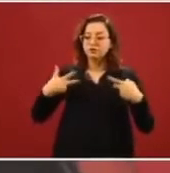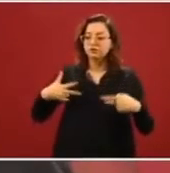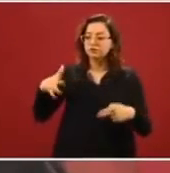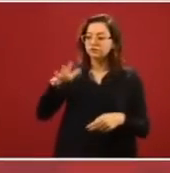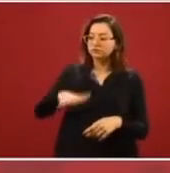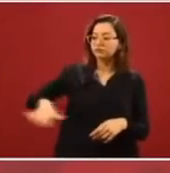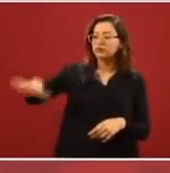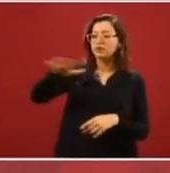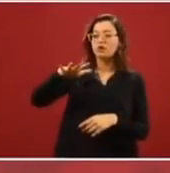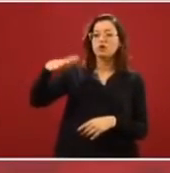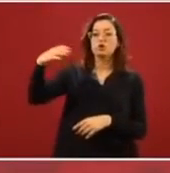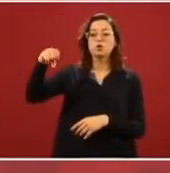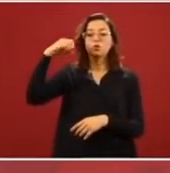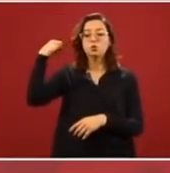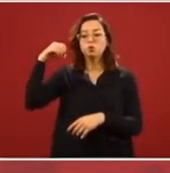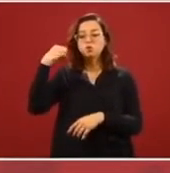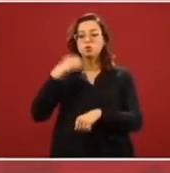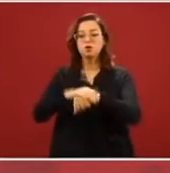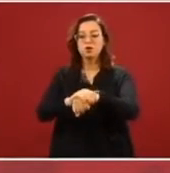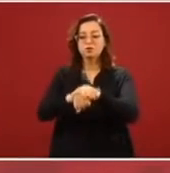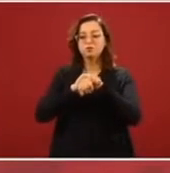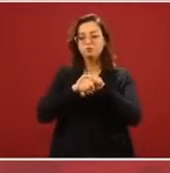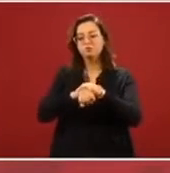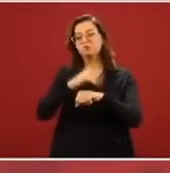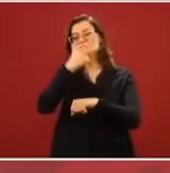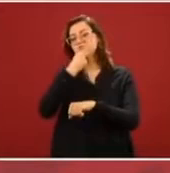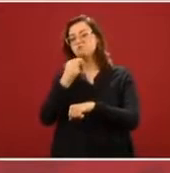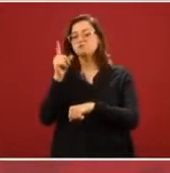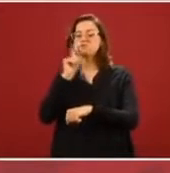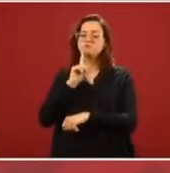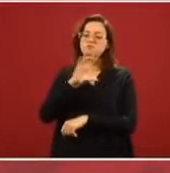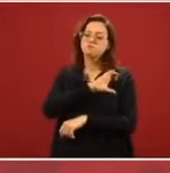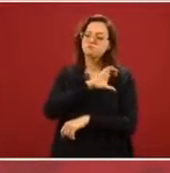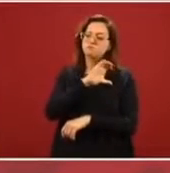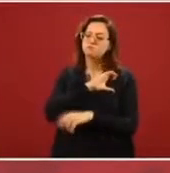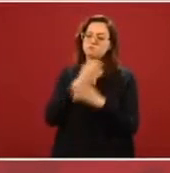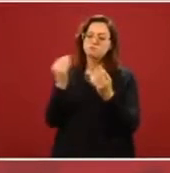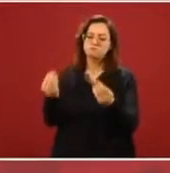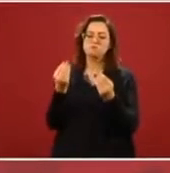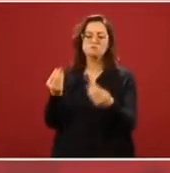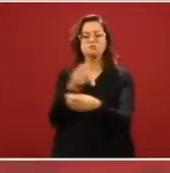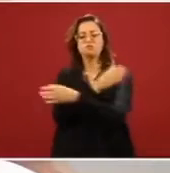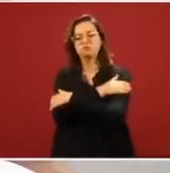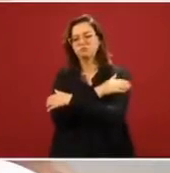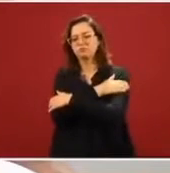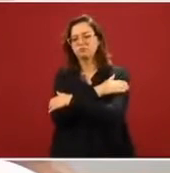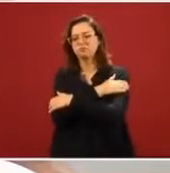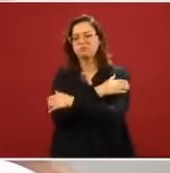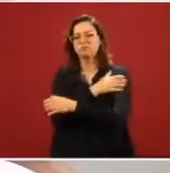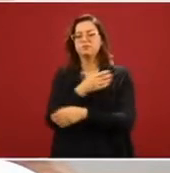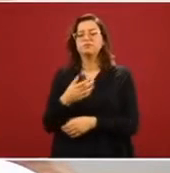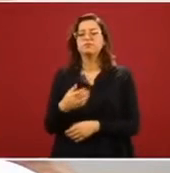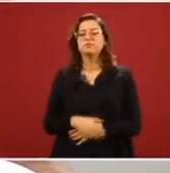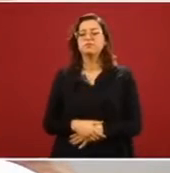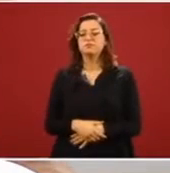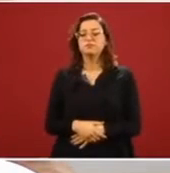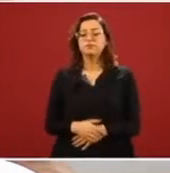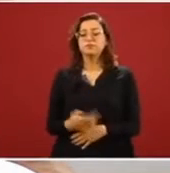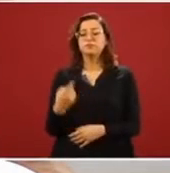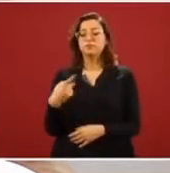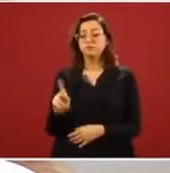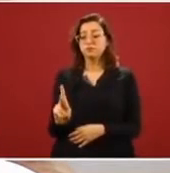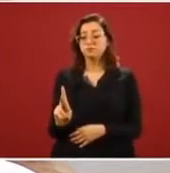the citizens of Oaxaca, my friends, which we love very much,